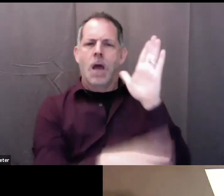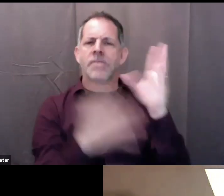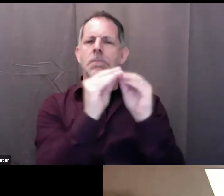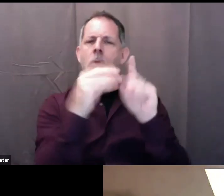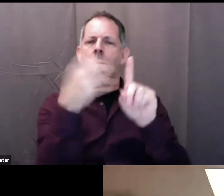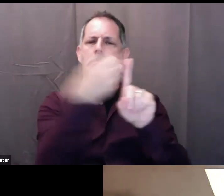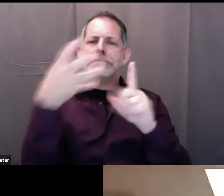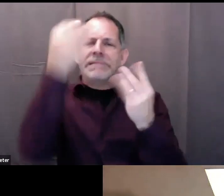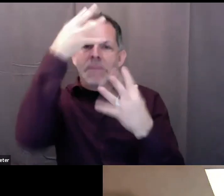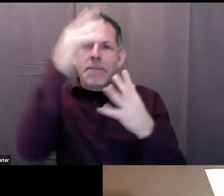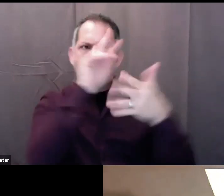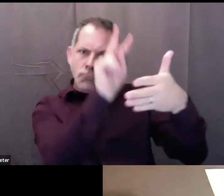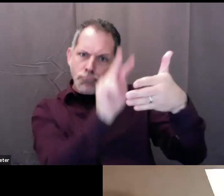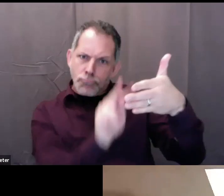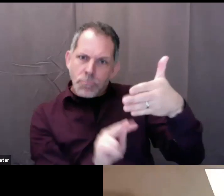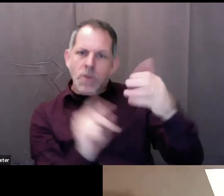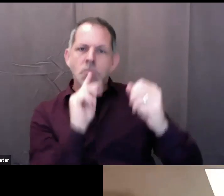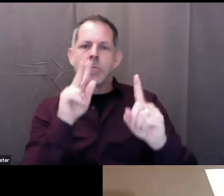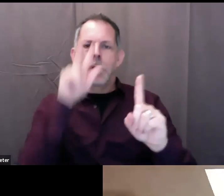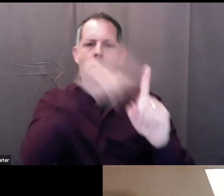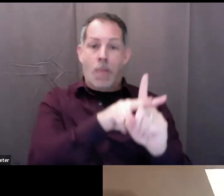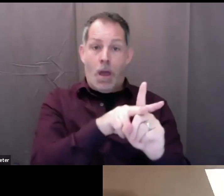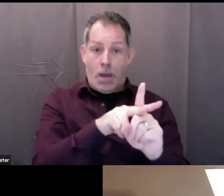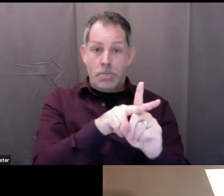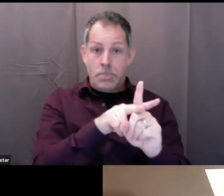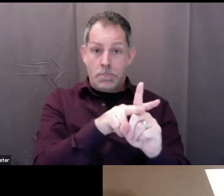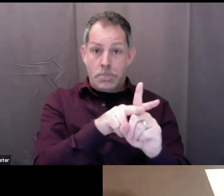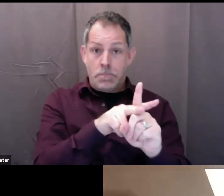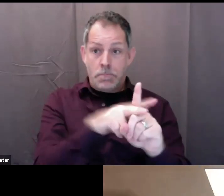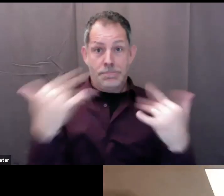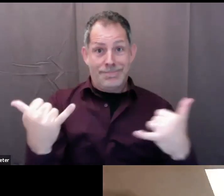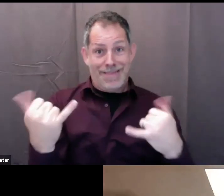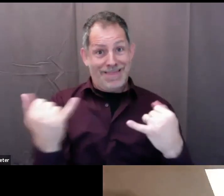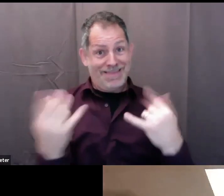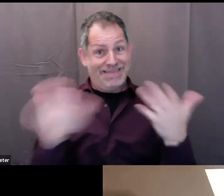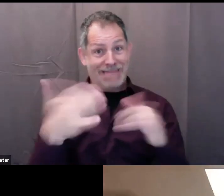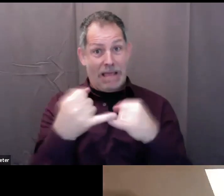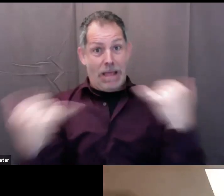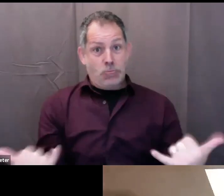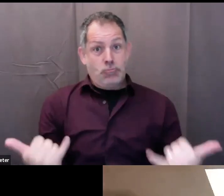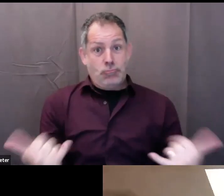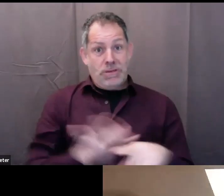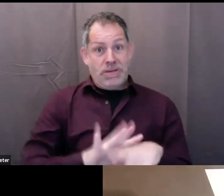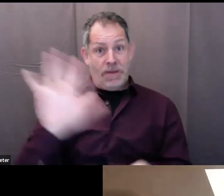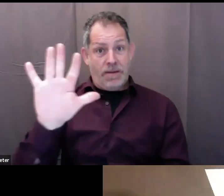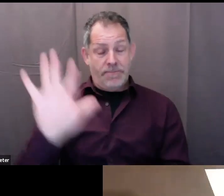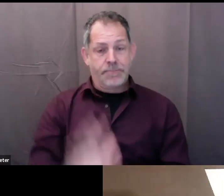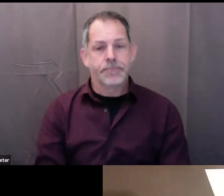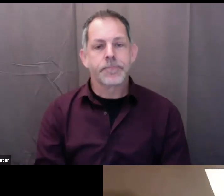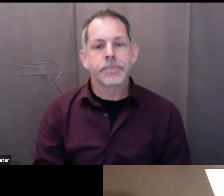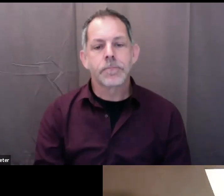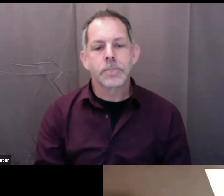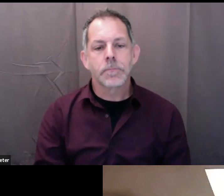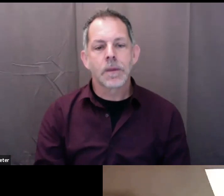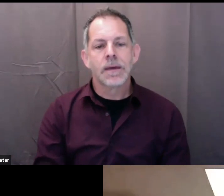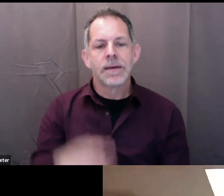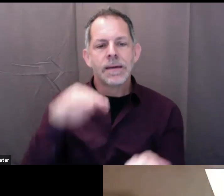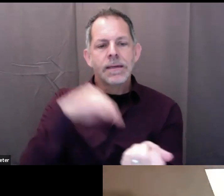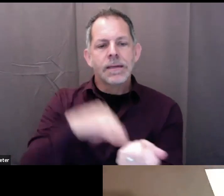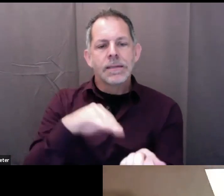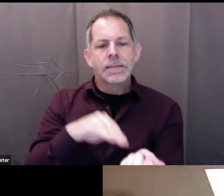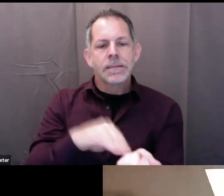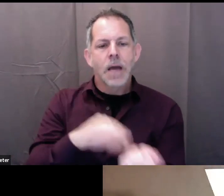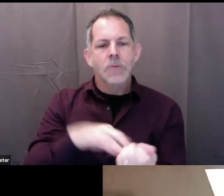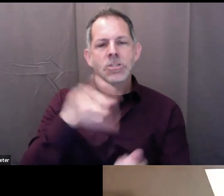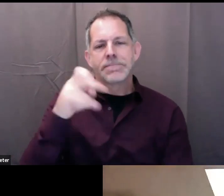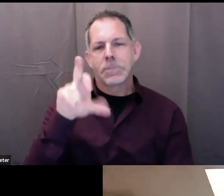All right, good morning, everyone, or good afternoon. Thank you, Executive Summers. And yes, I'd like